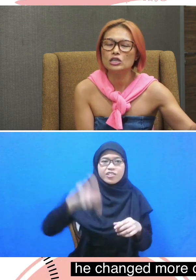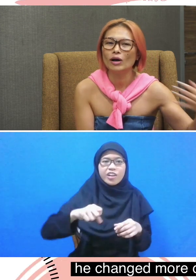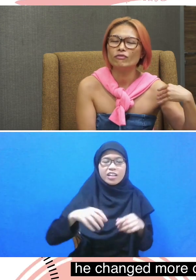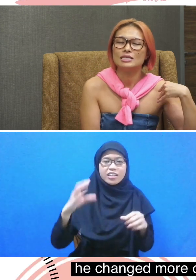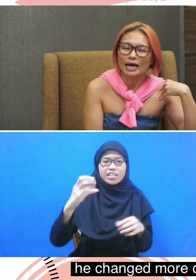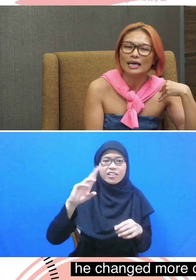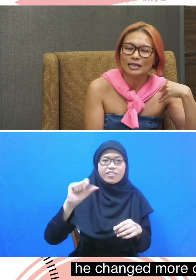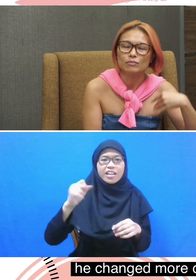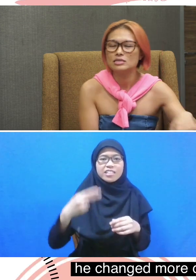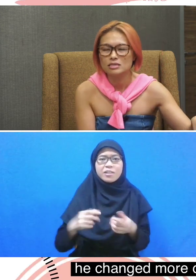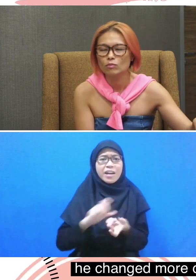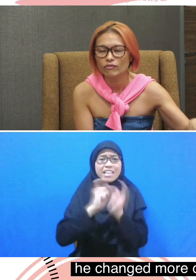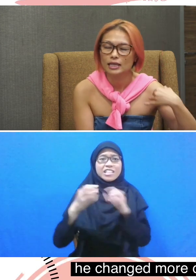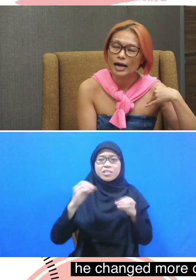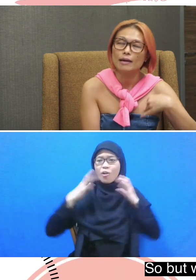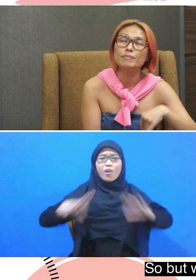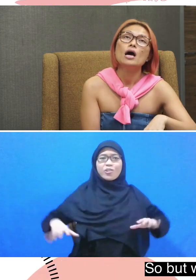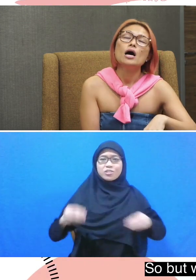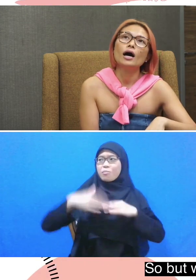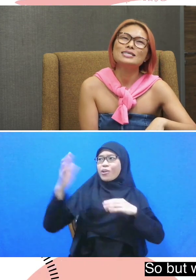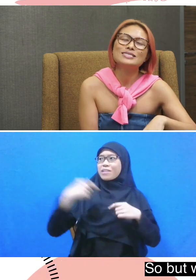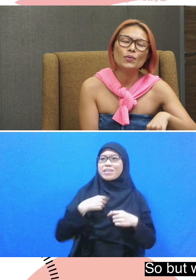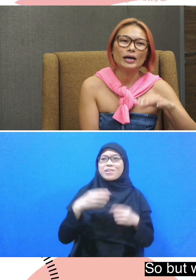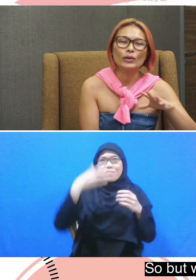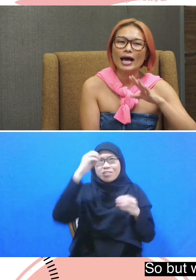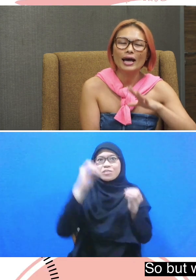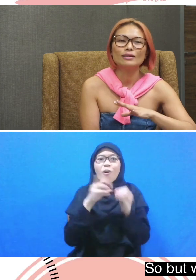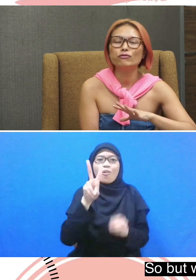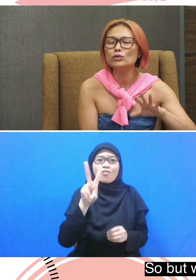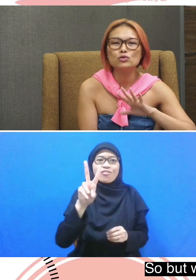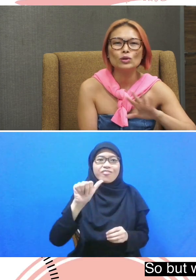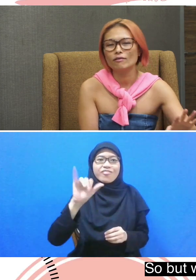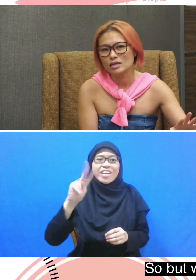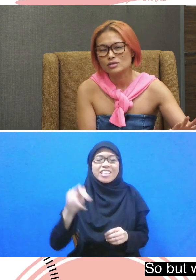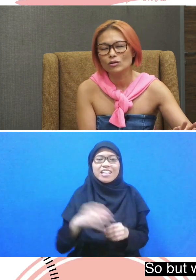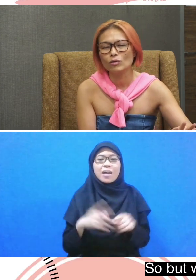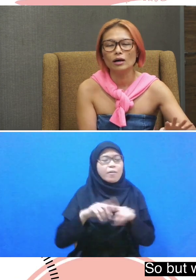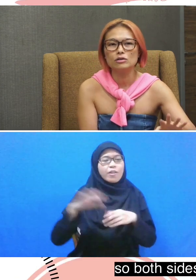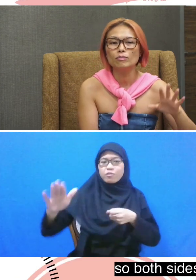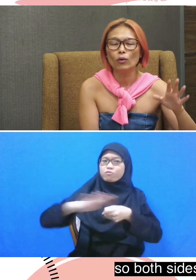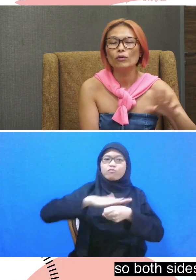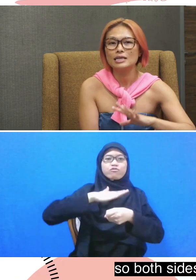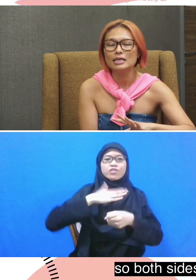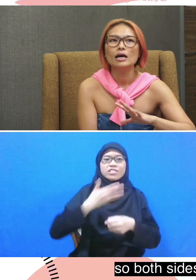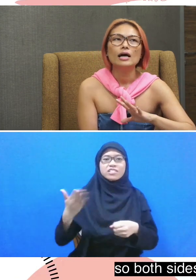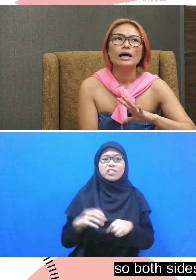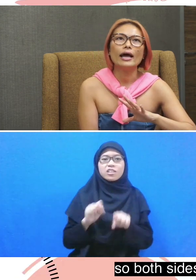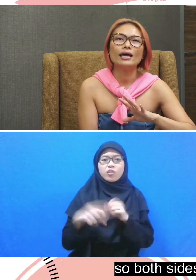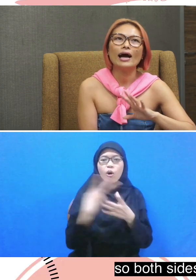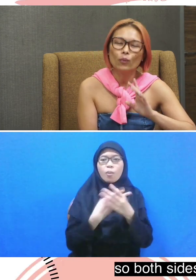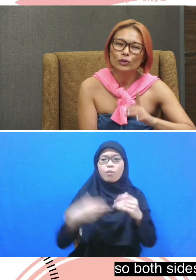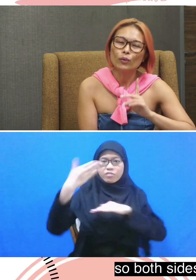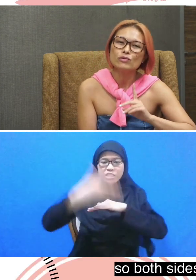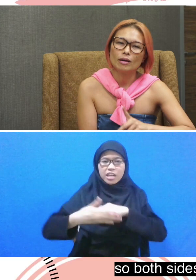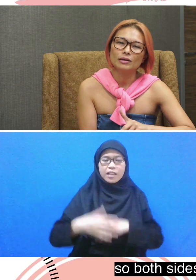He changed more outfits than I did because he's more vain than I am. But we had the full suite of things, you know, so both sides. And